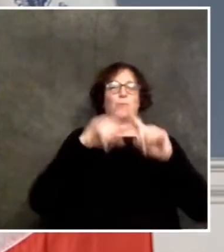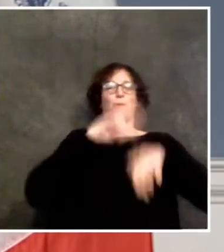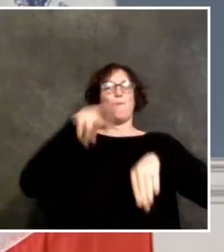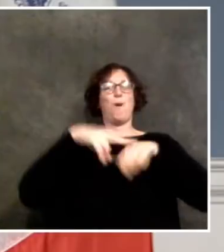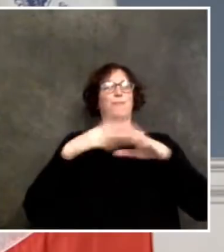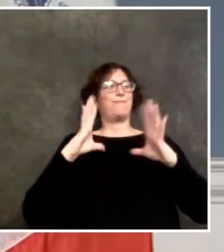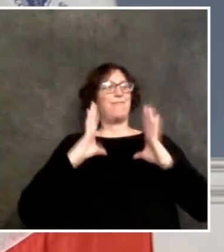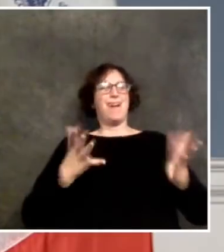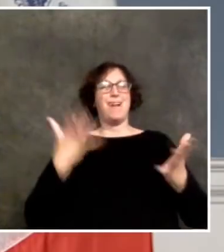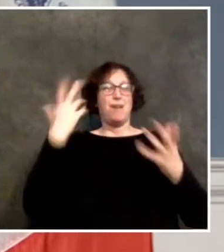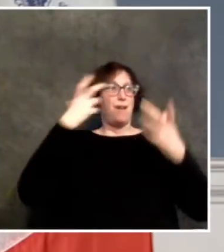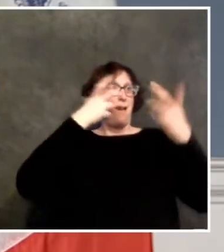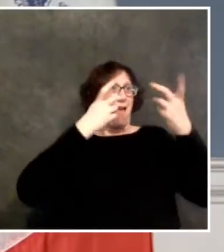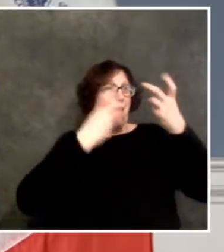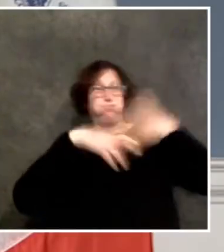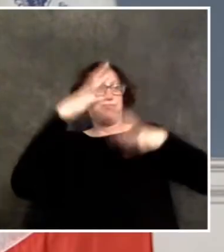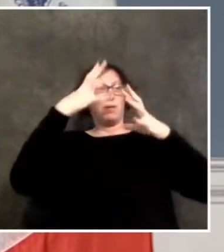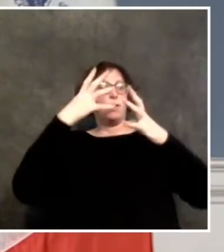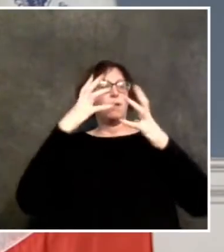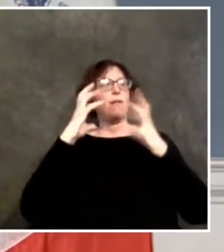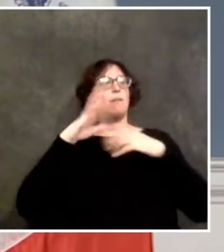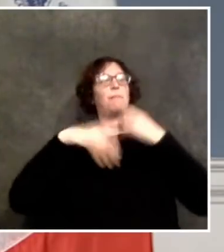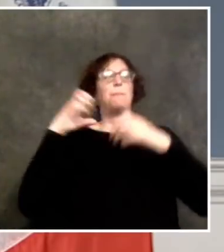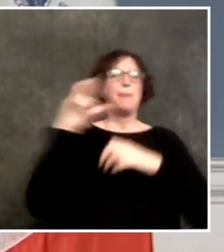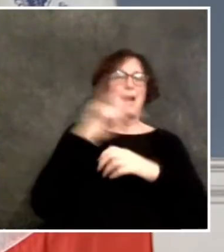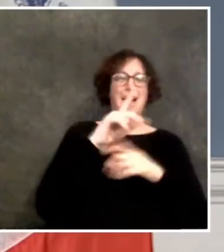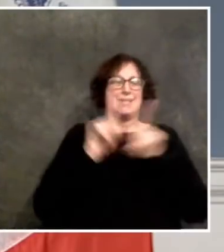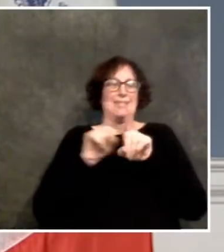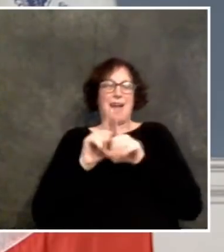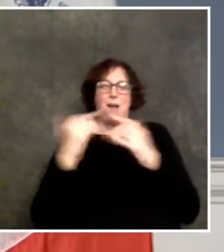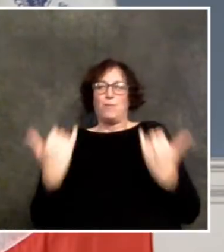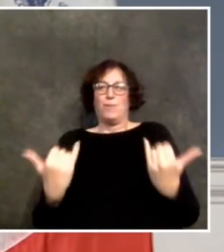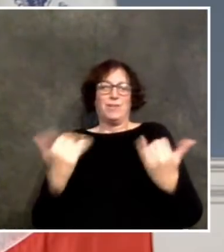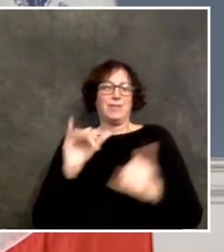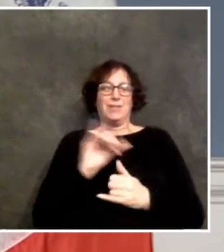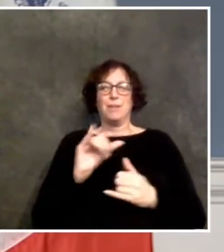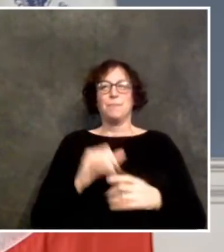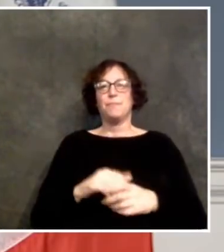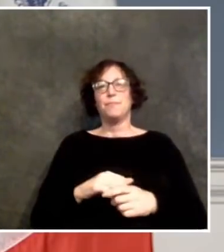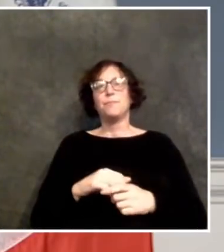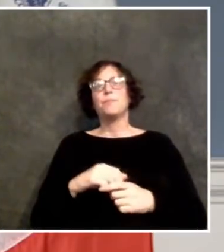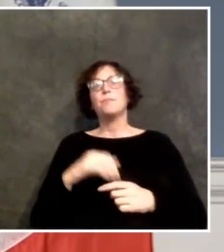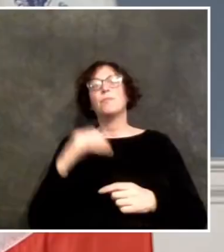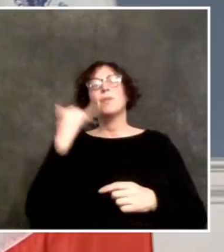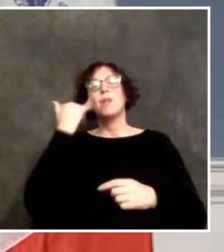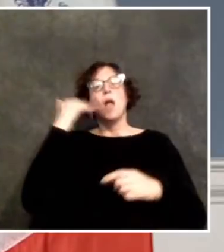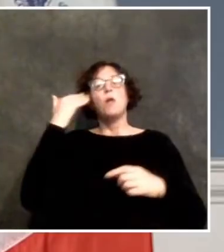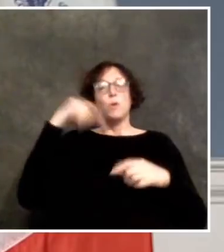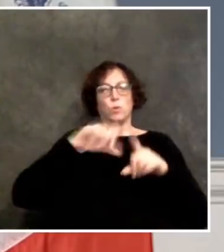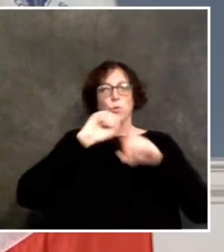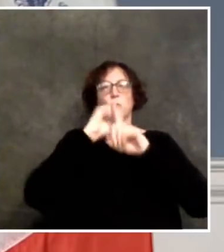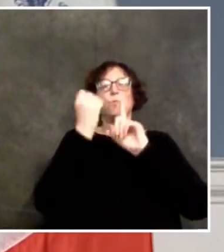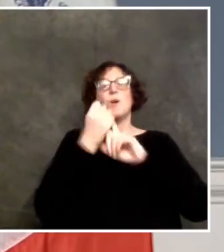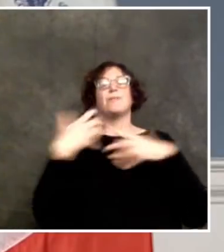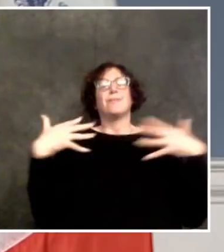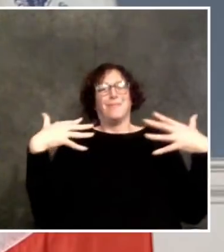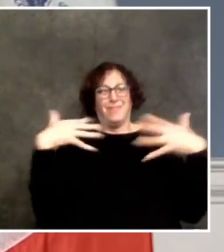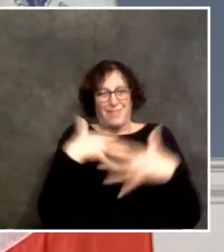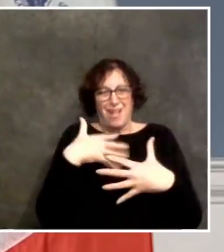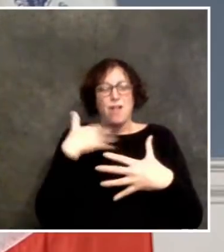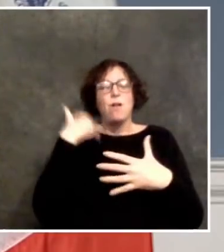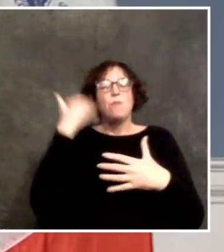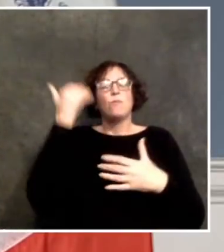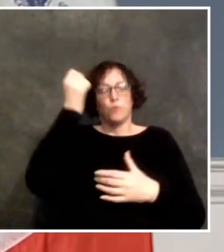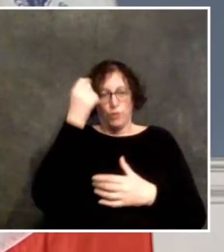more jarring, but I still think people can keep up with these changes. They've been doing it. We've seen a hell of a lot of